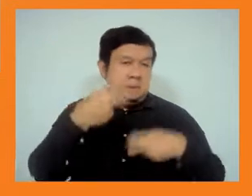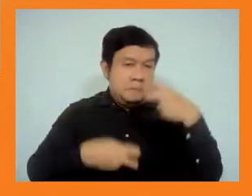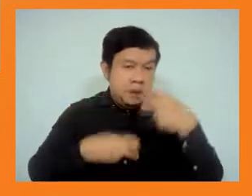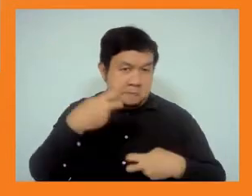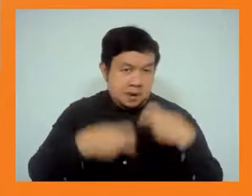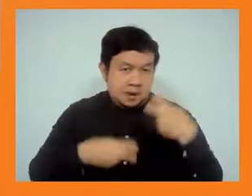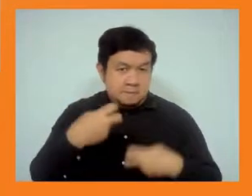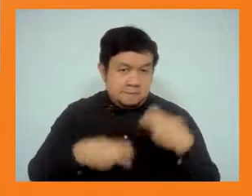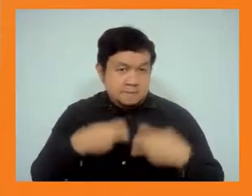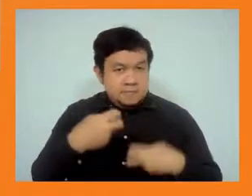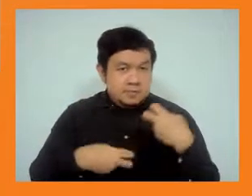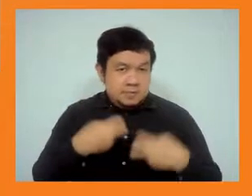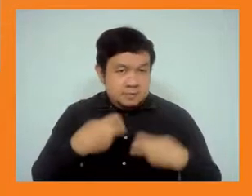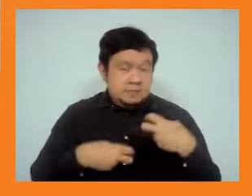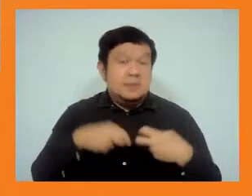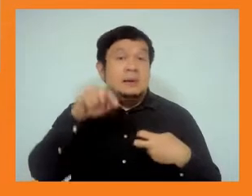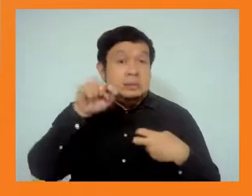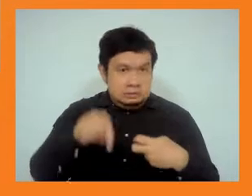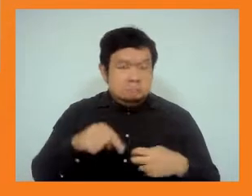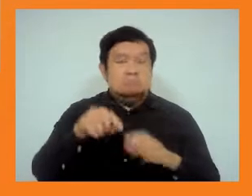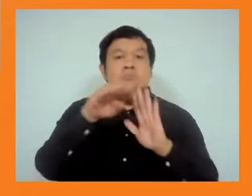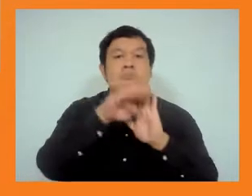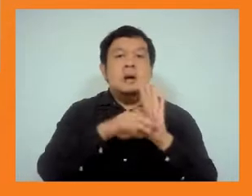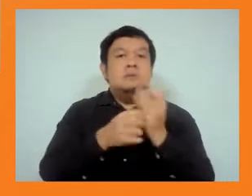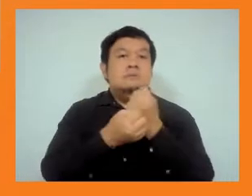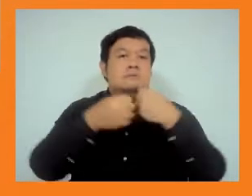the implementation, especially the monitoring.